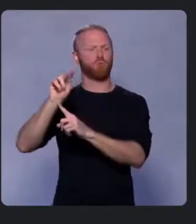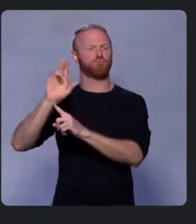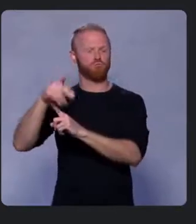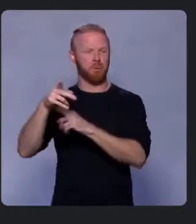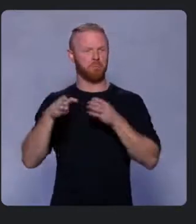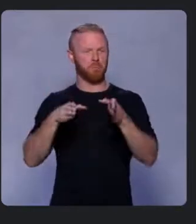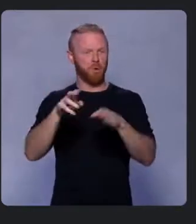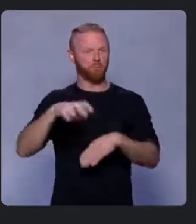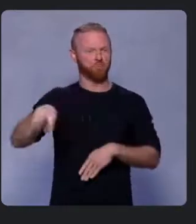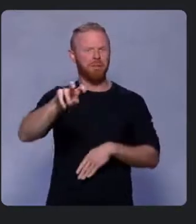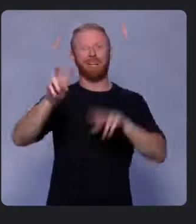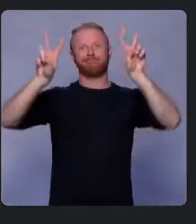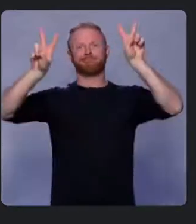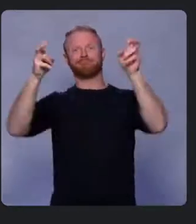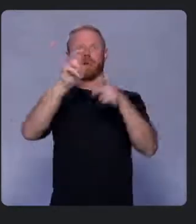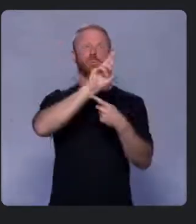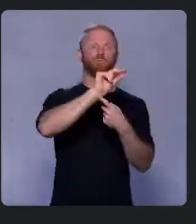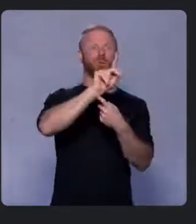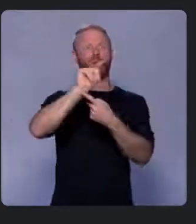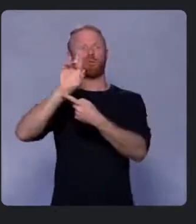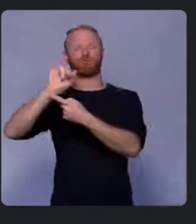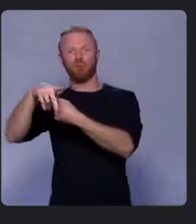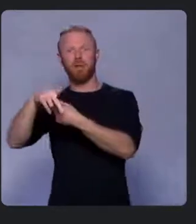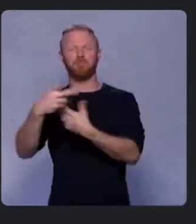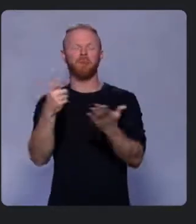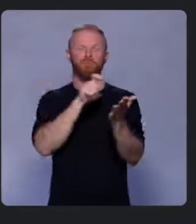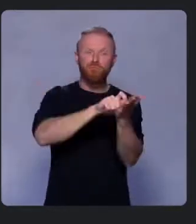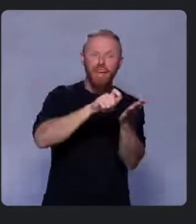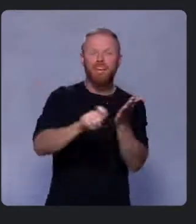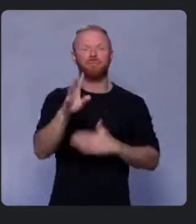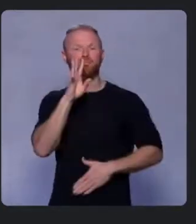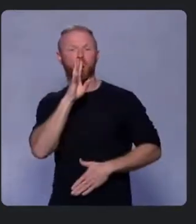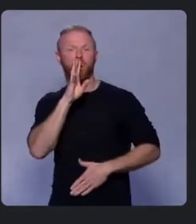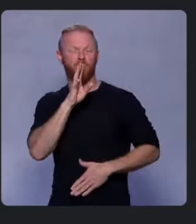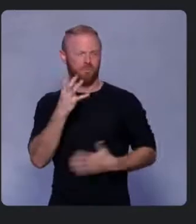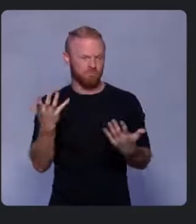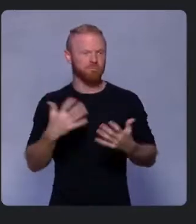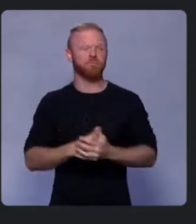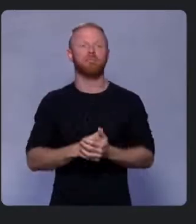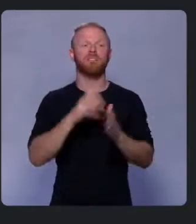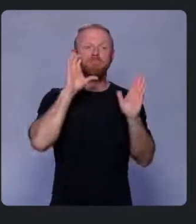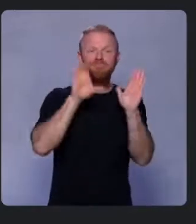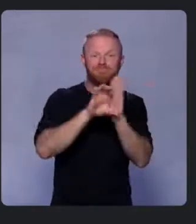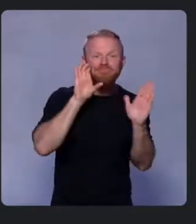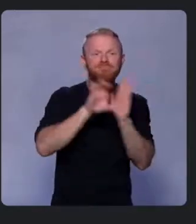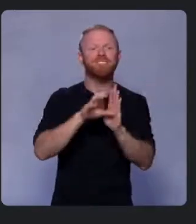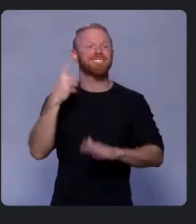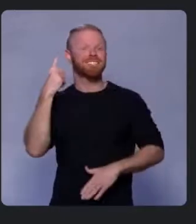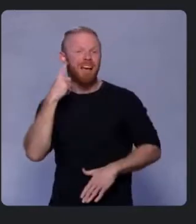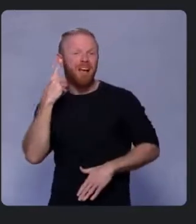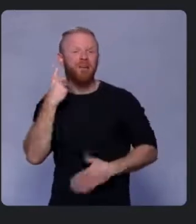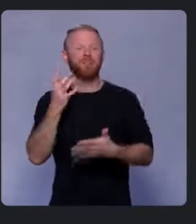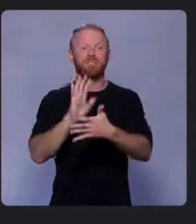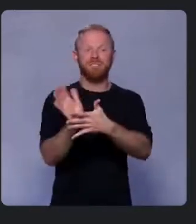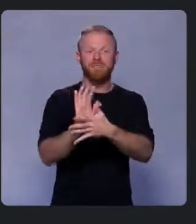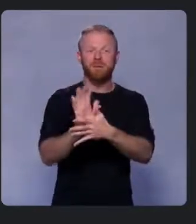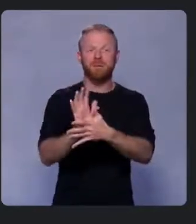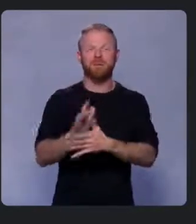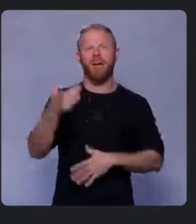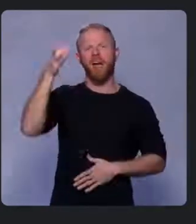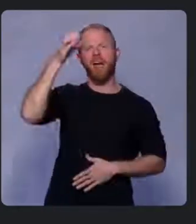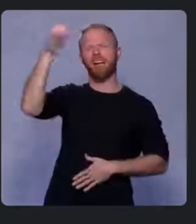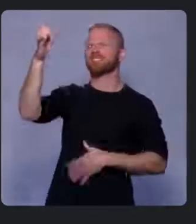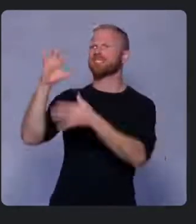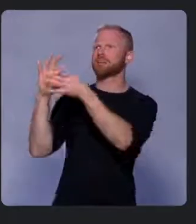words road trip written or spoken in any language, images, sounds, and videos, and concepts